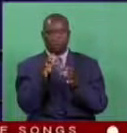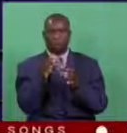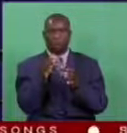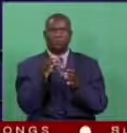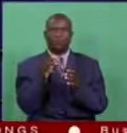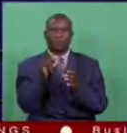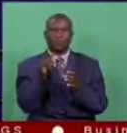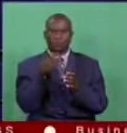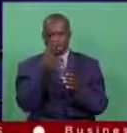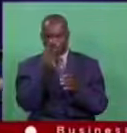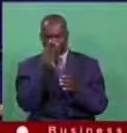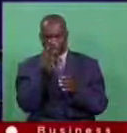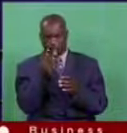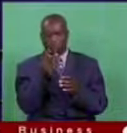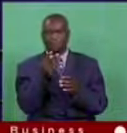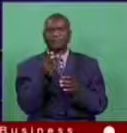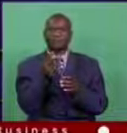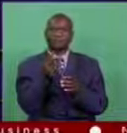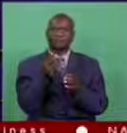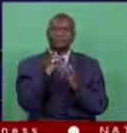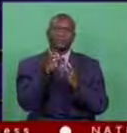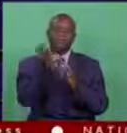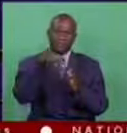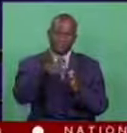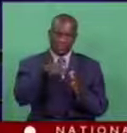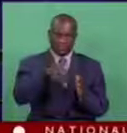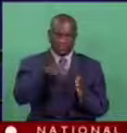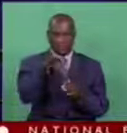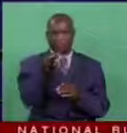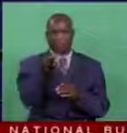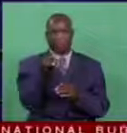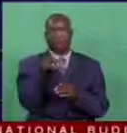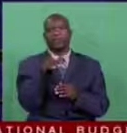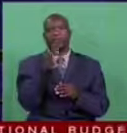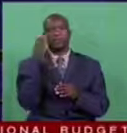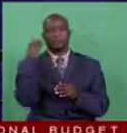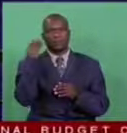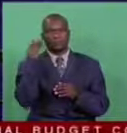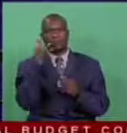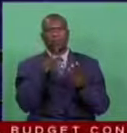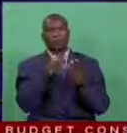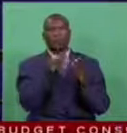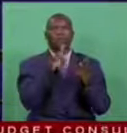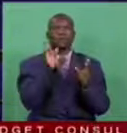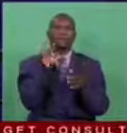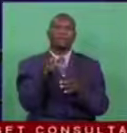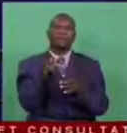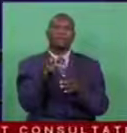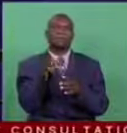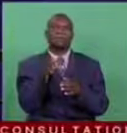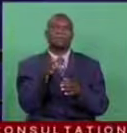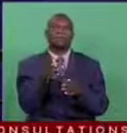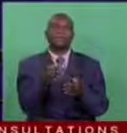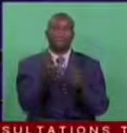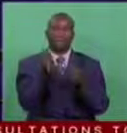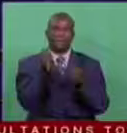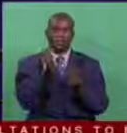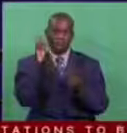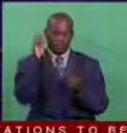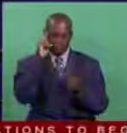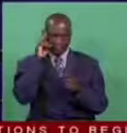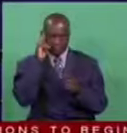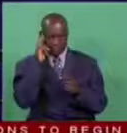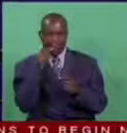for example, come to a country like Zimbabwe, when we were waging our own liberation war, and when we were going through periods of